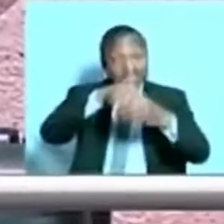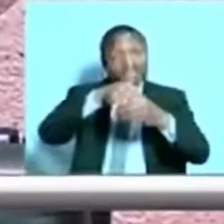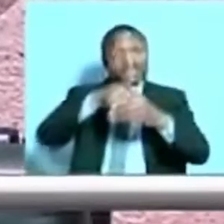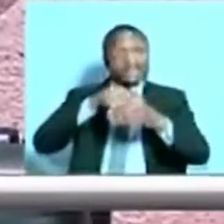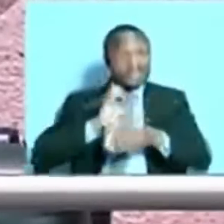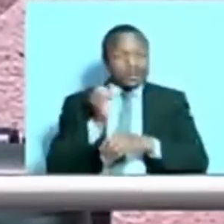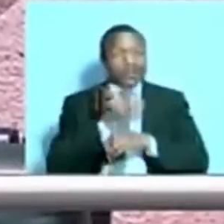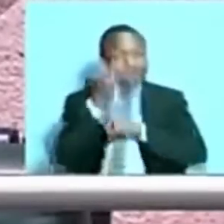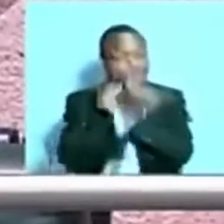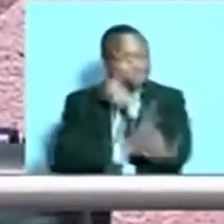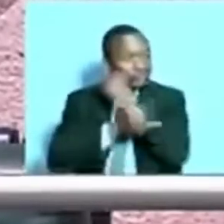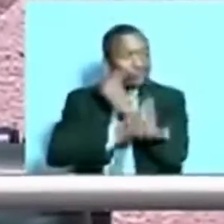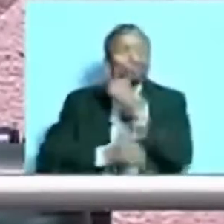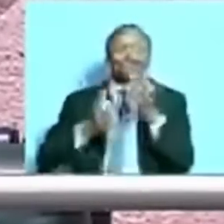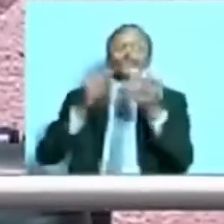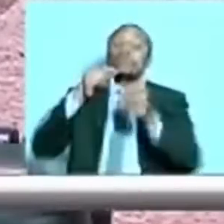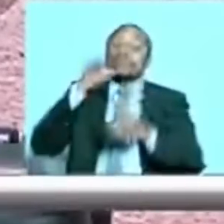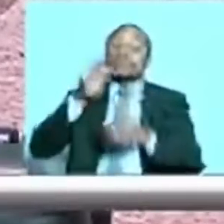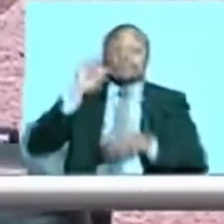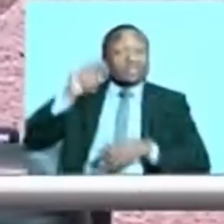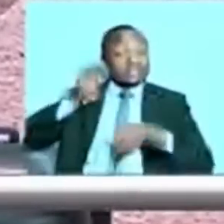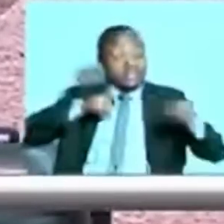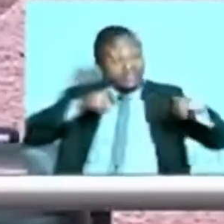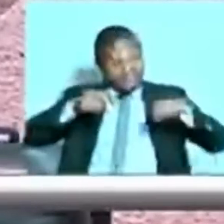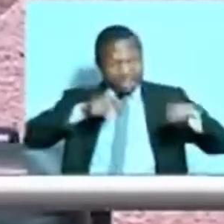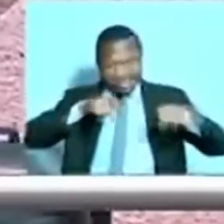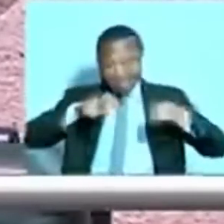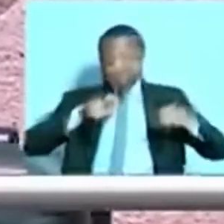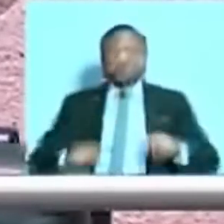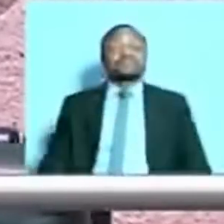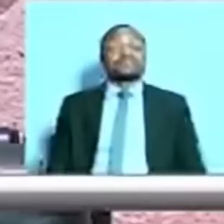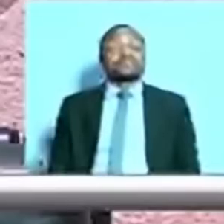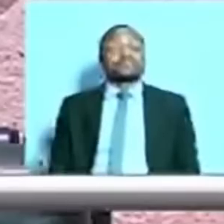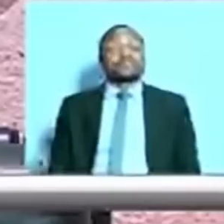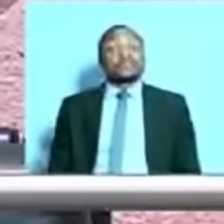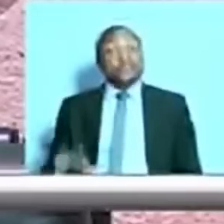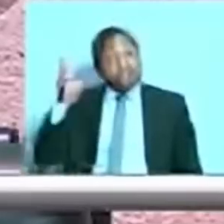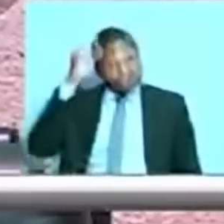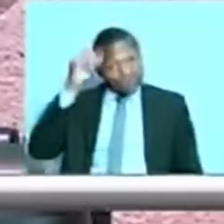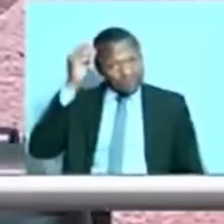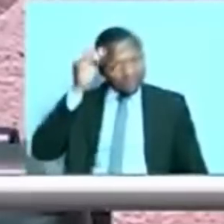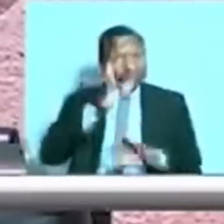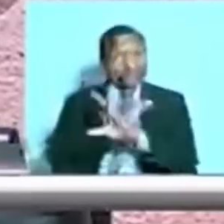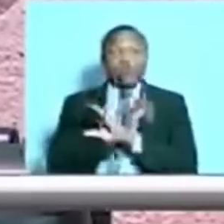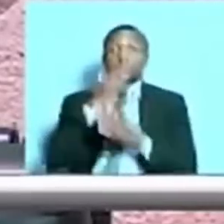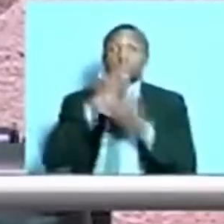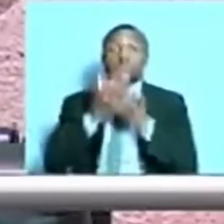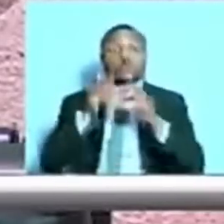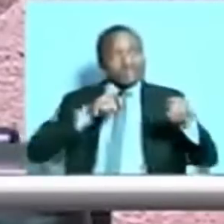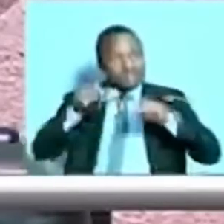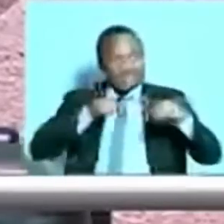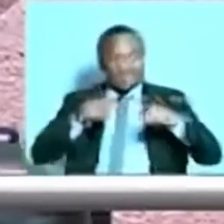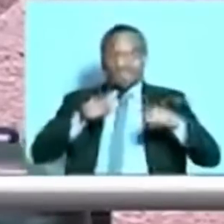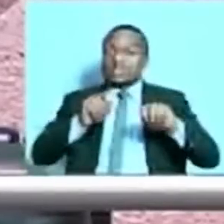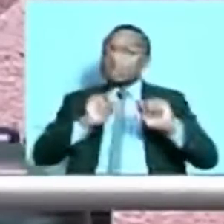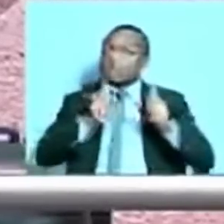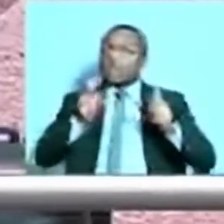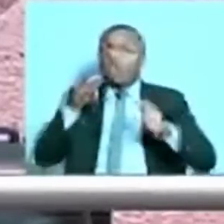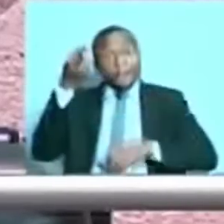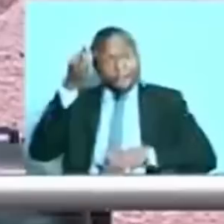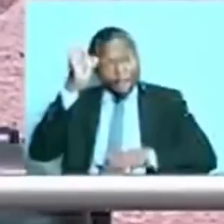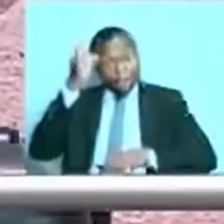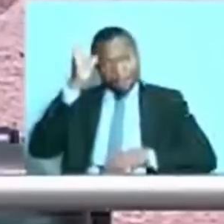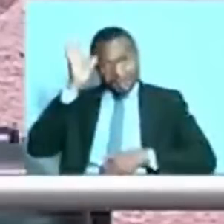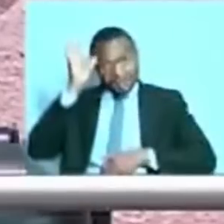Madam Speaker, I want to say that the governance that is being experienced in Zambia, the good governance, is being well noted even by